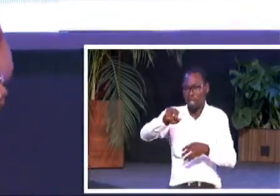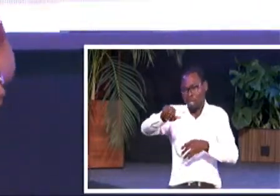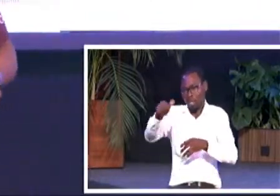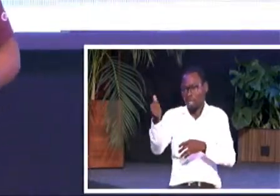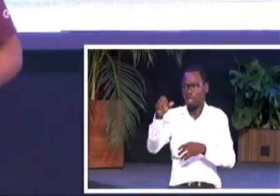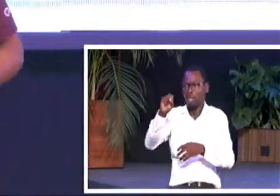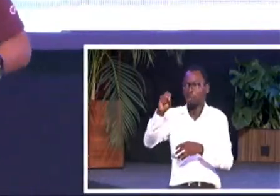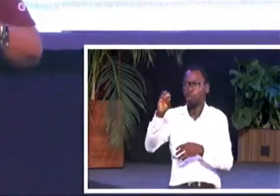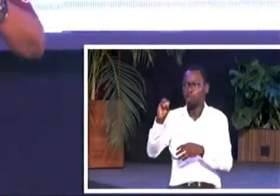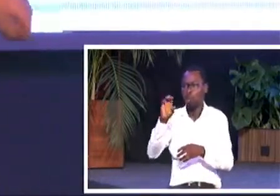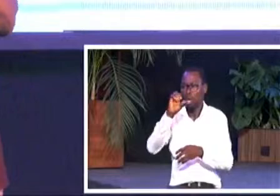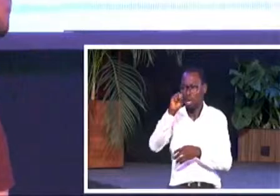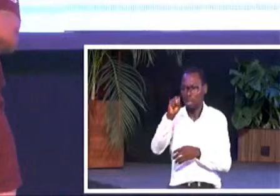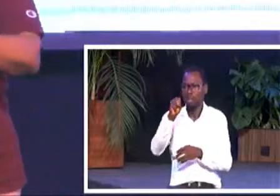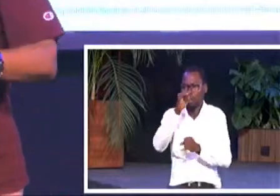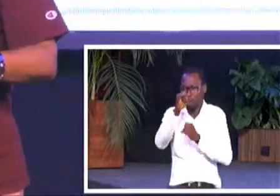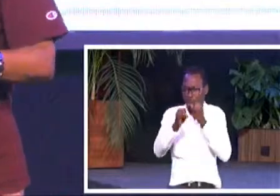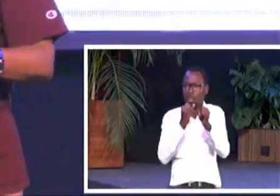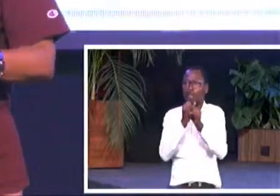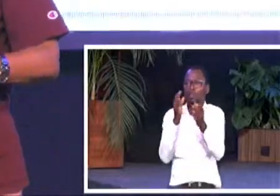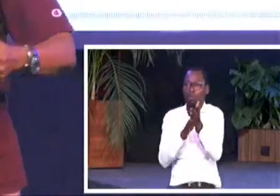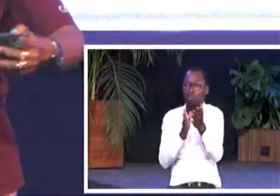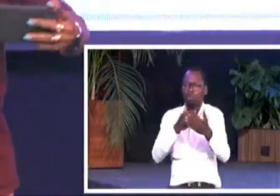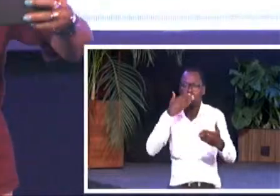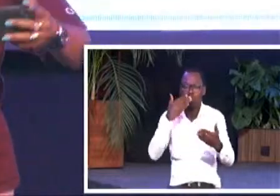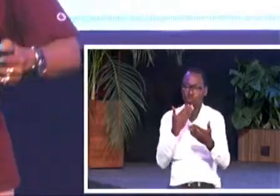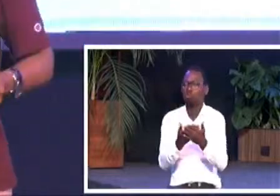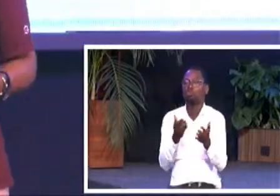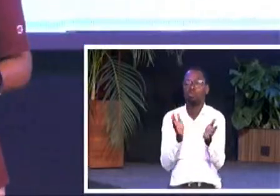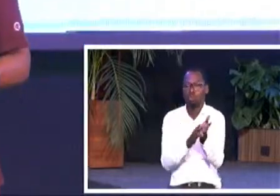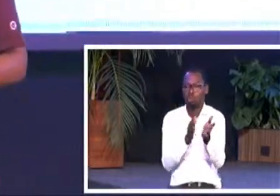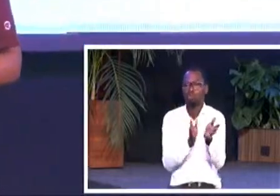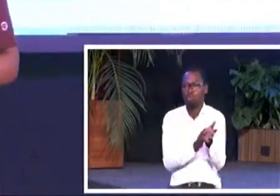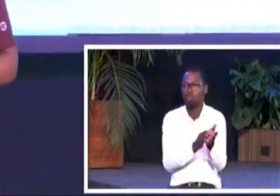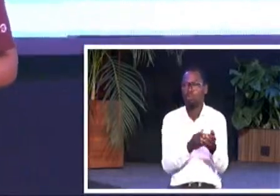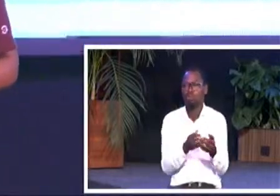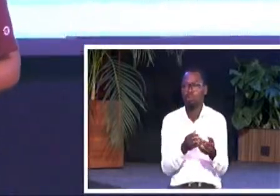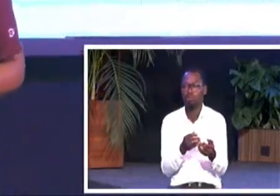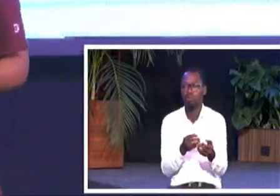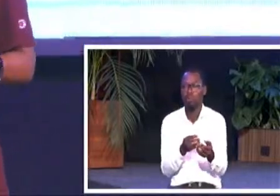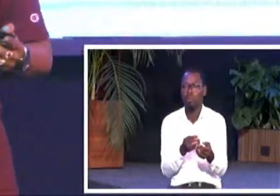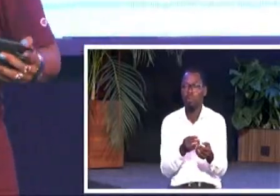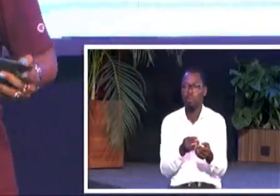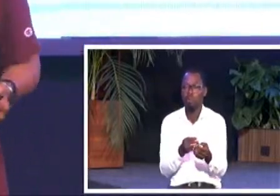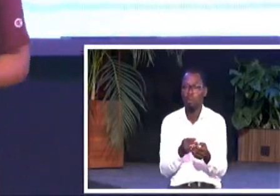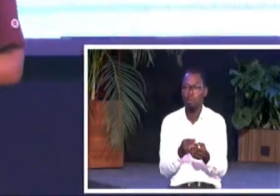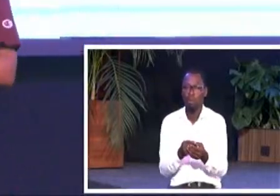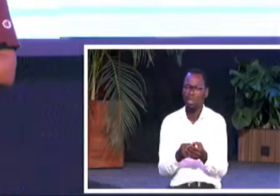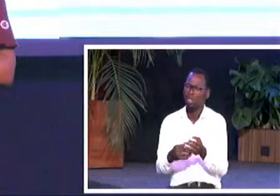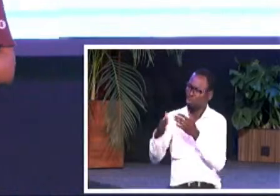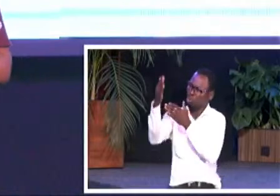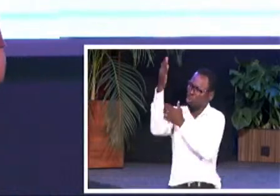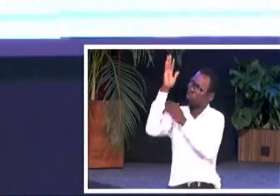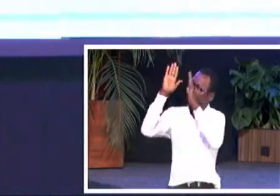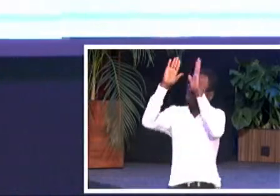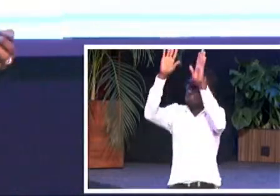International. And all of this I did from my work. Isn't God wonderful?